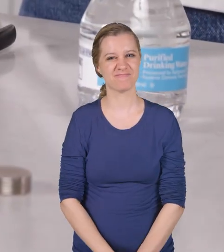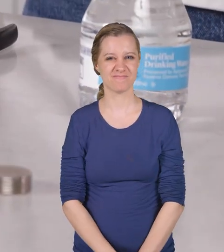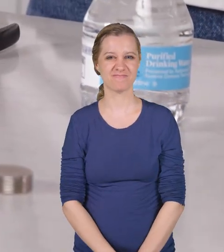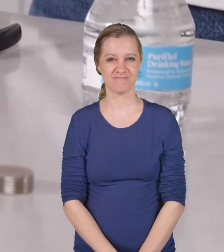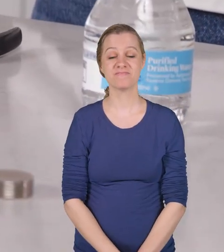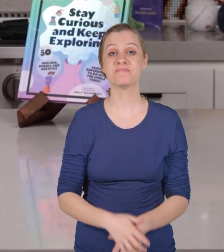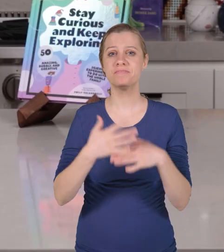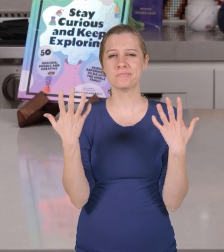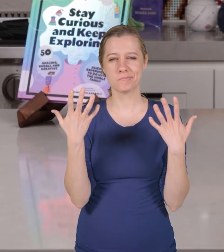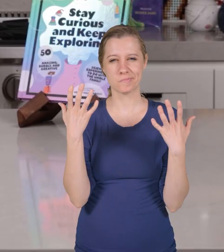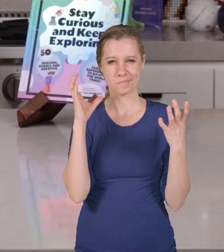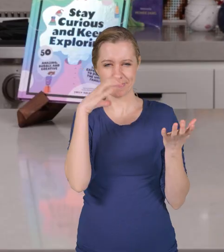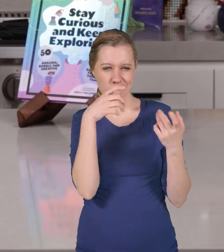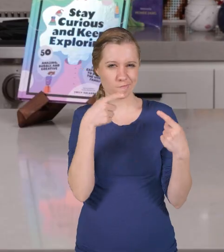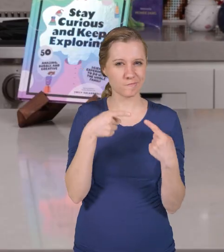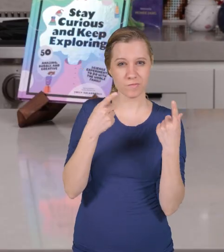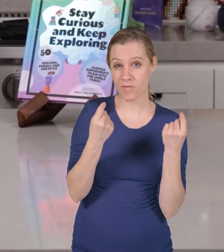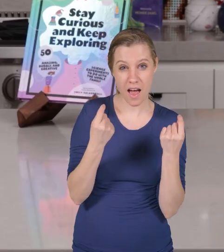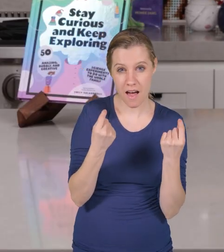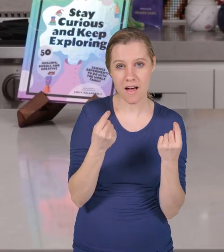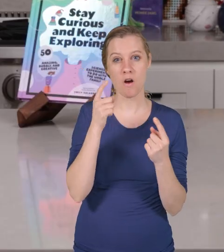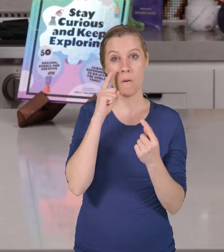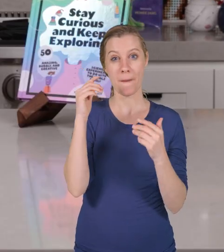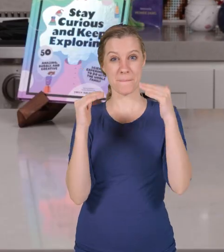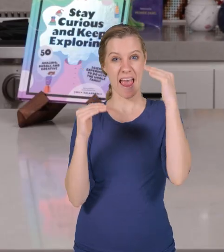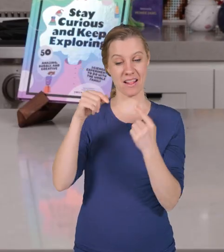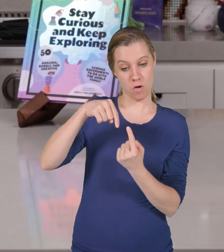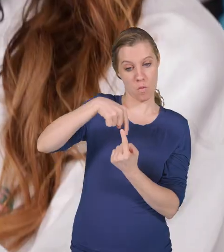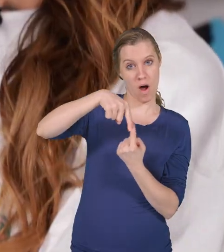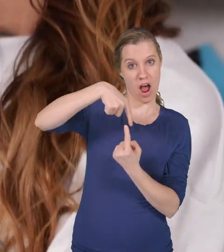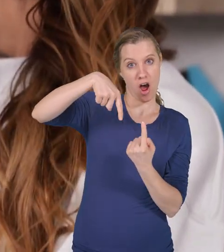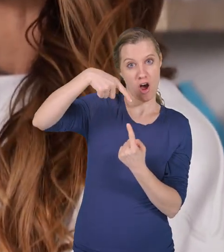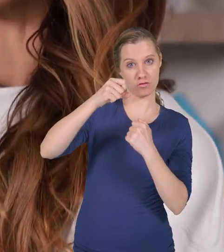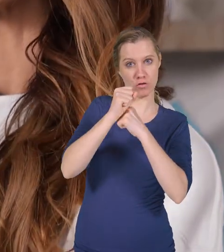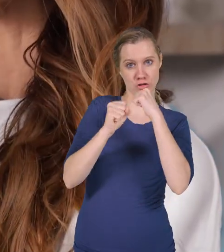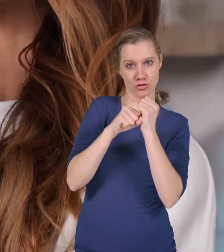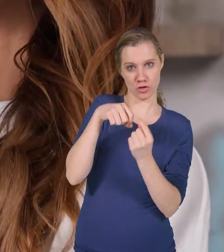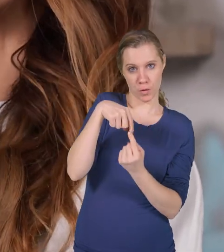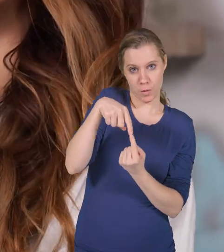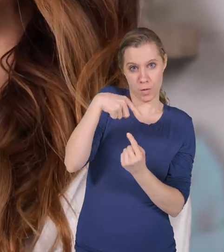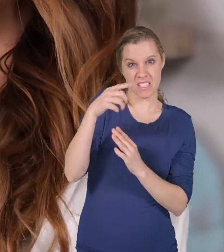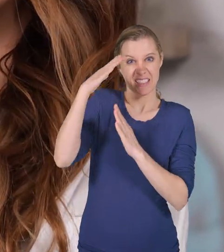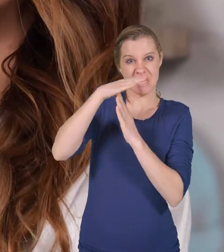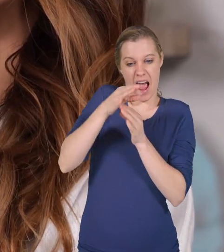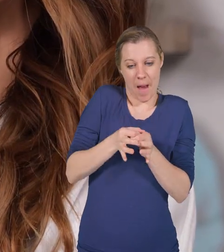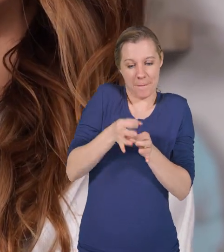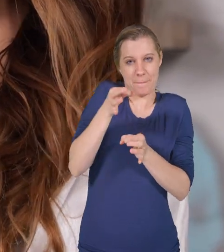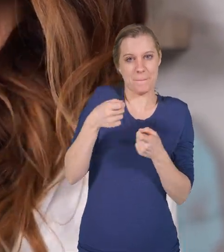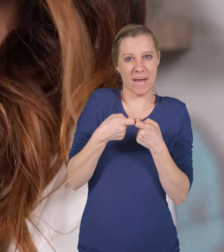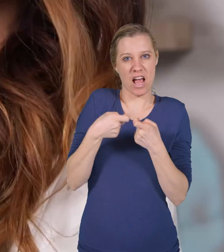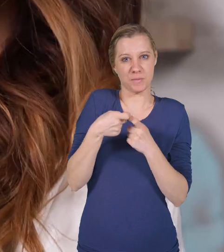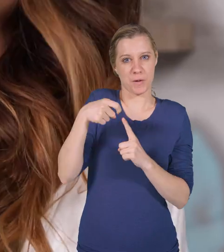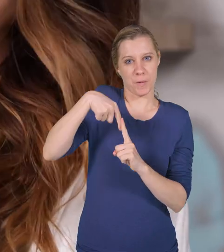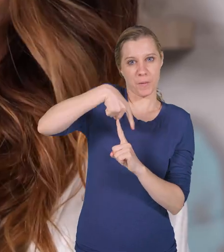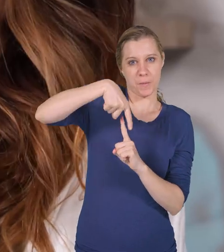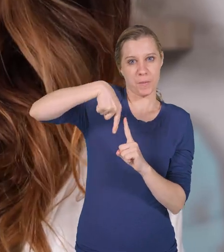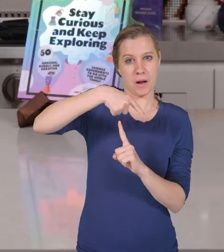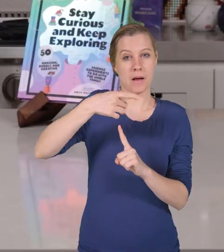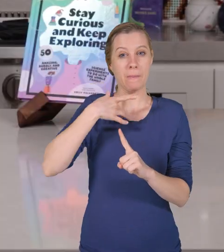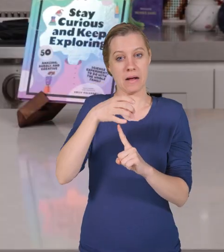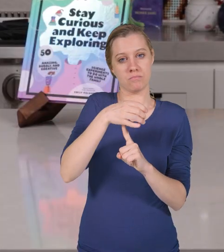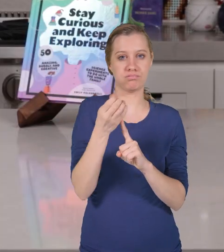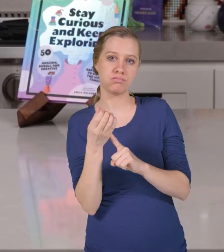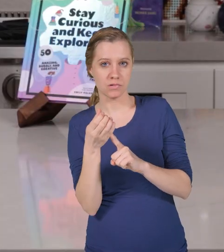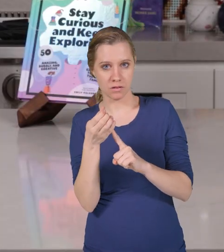bit of patience. The trick here is we are going to balance a wire structure on the top of our